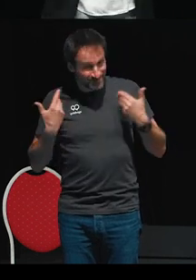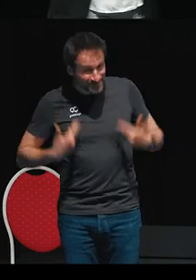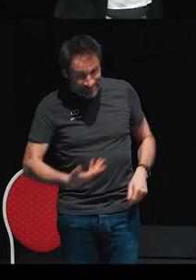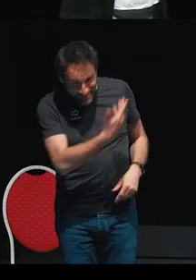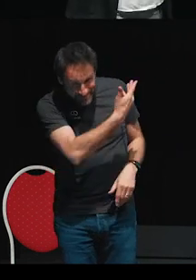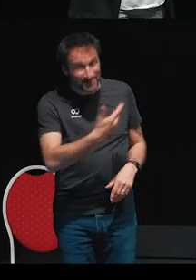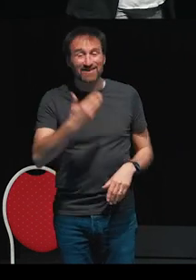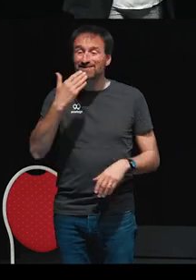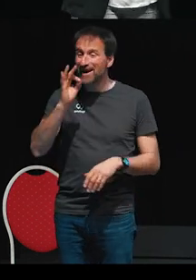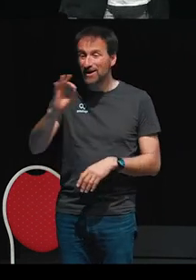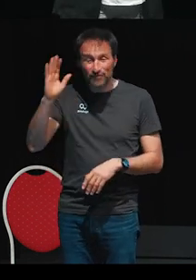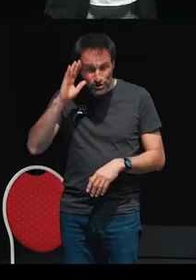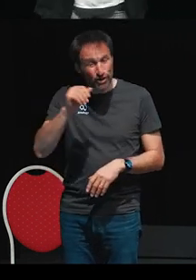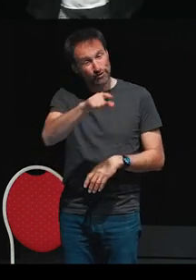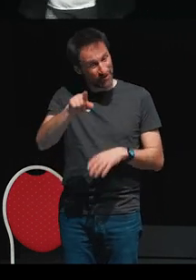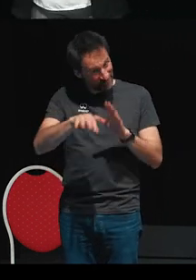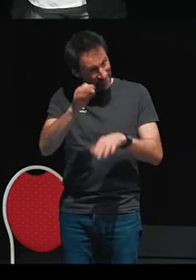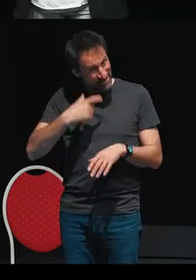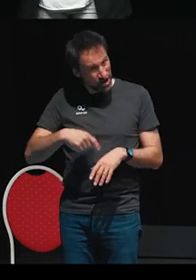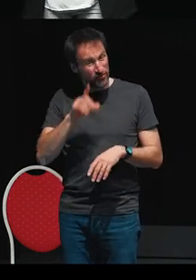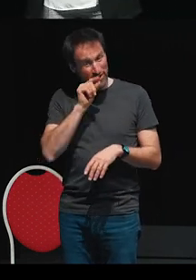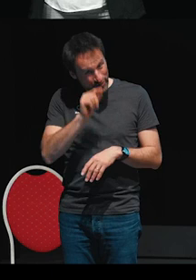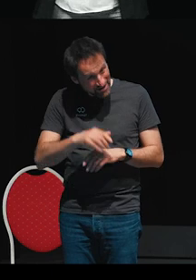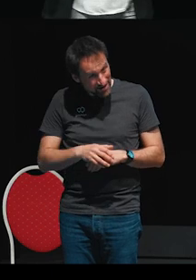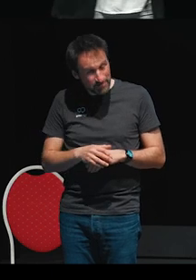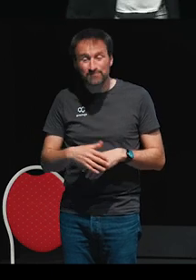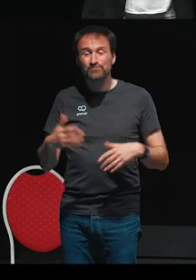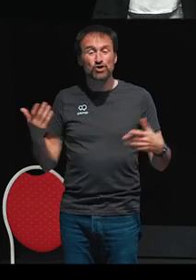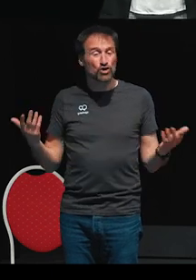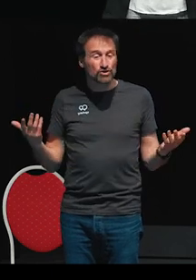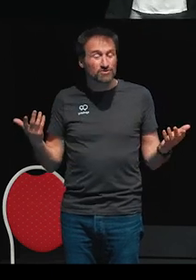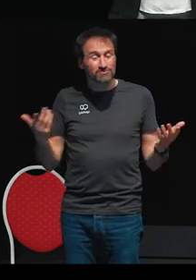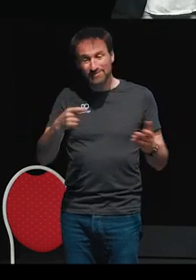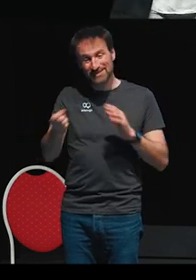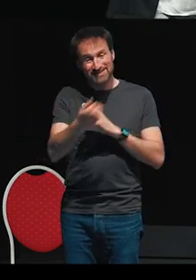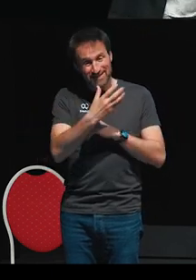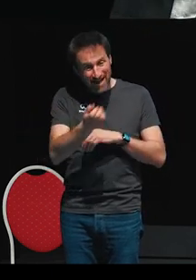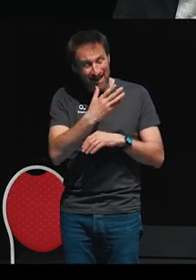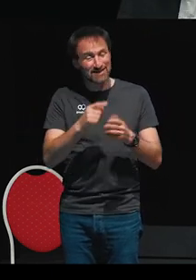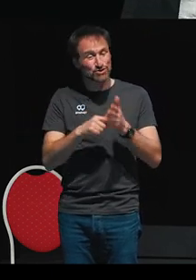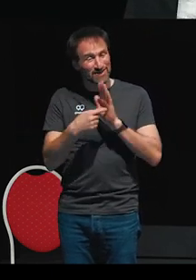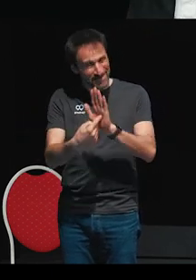listening. You can find me on Twitter. And the